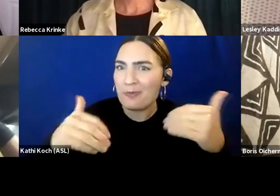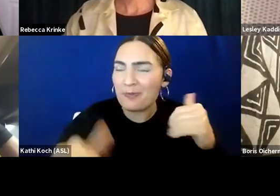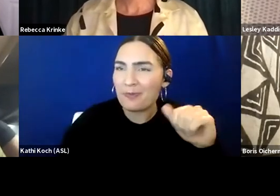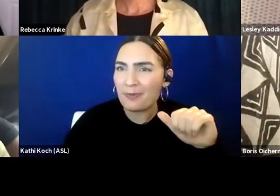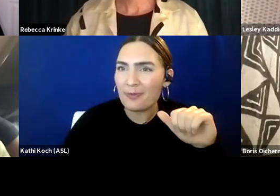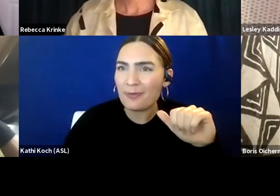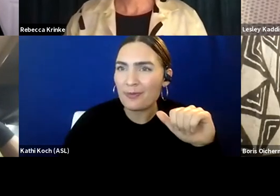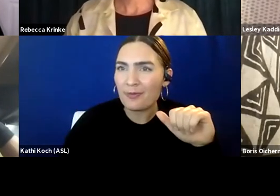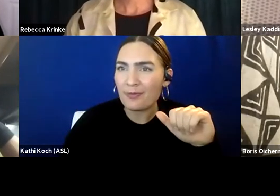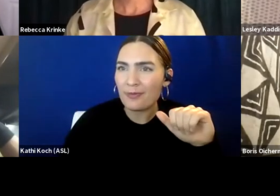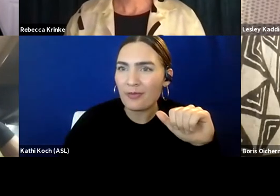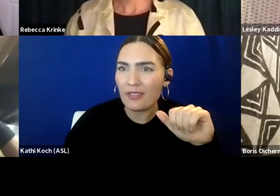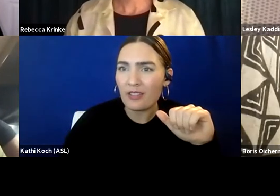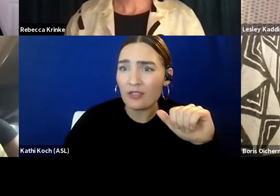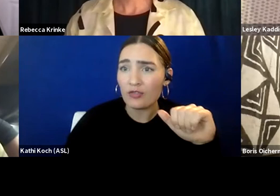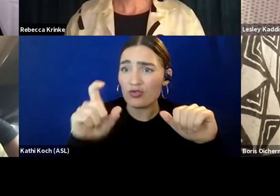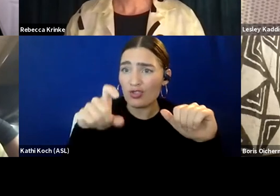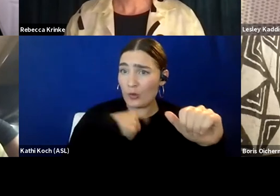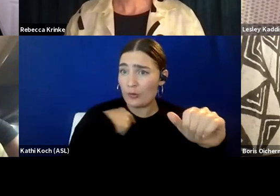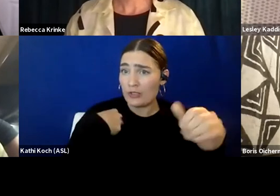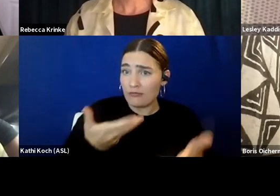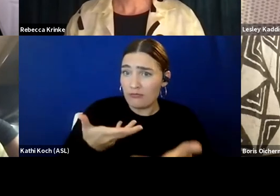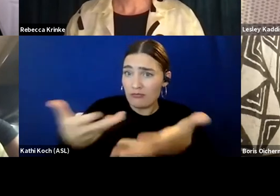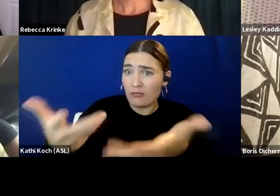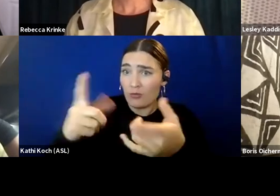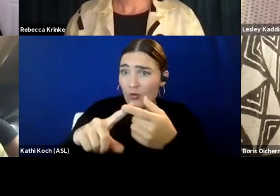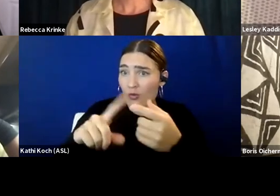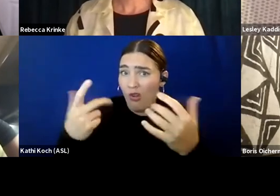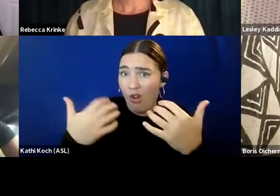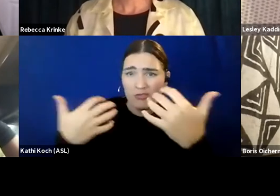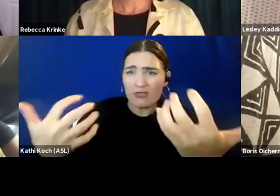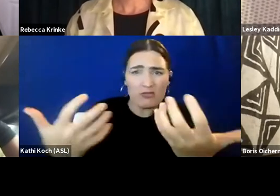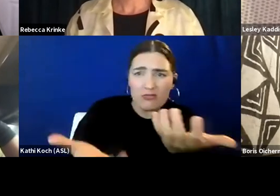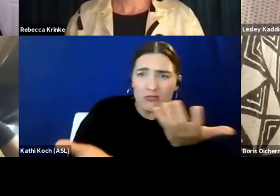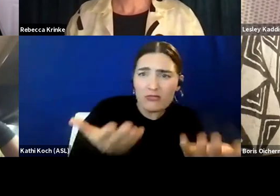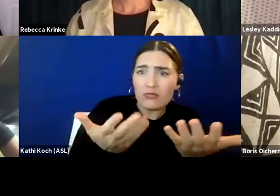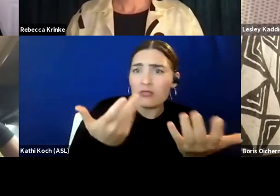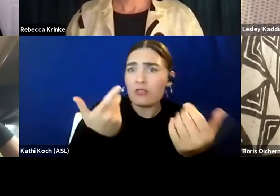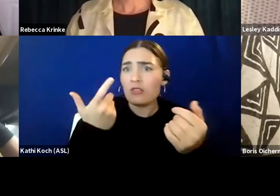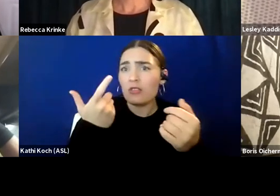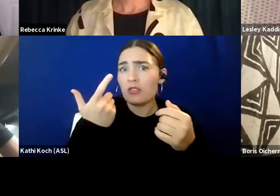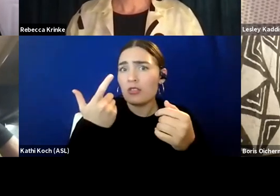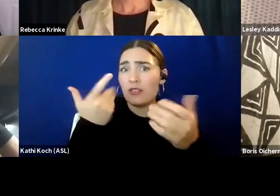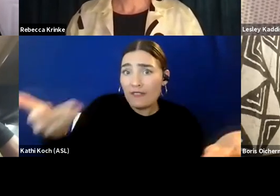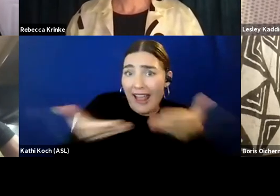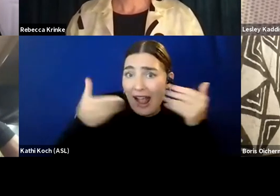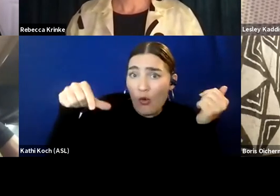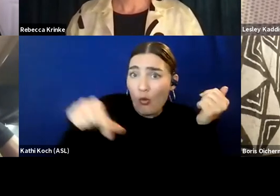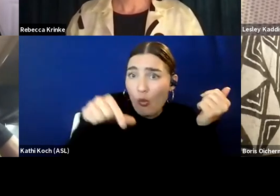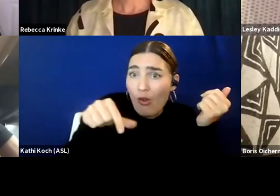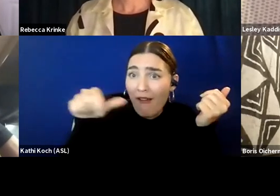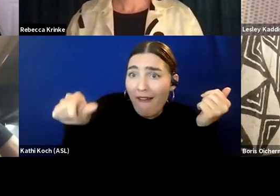Should we open some of this to the audience? How does everyone feel? Would it be time to invite some Q&A?